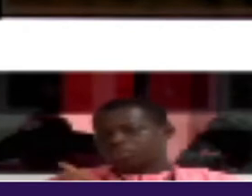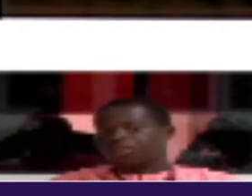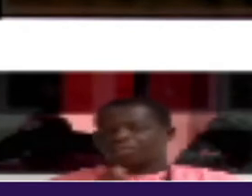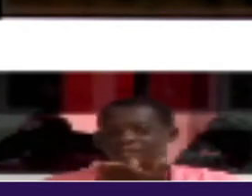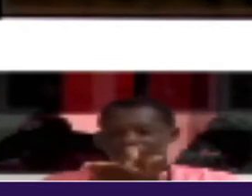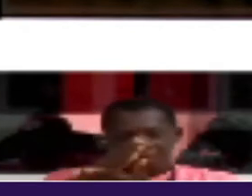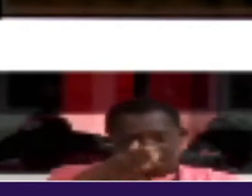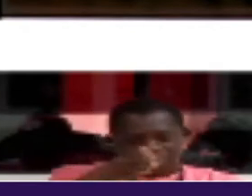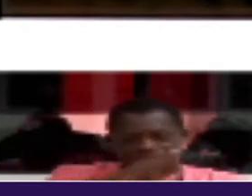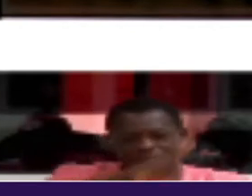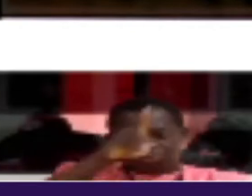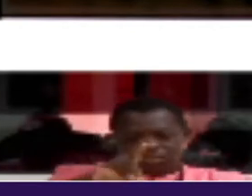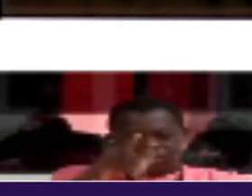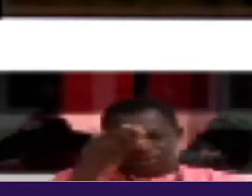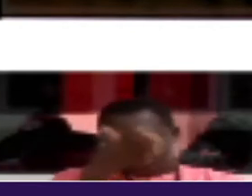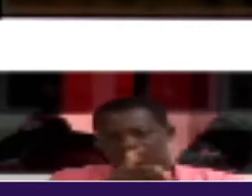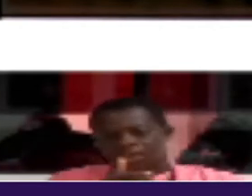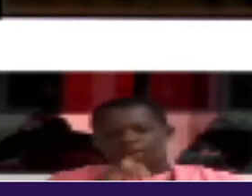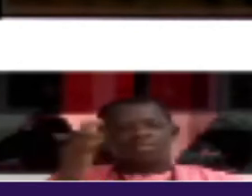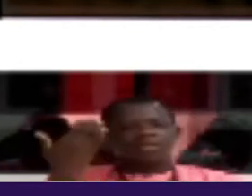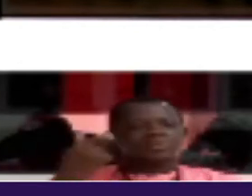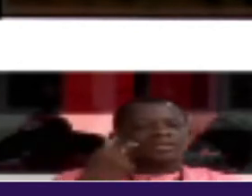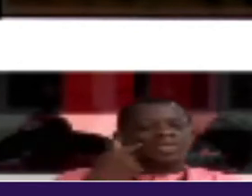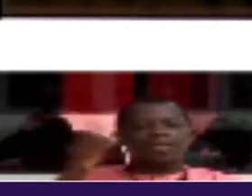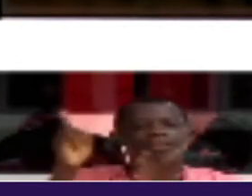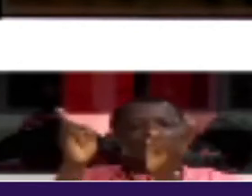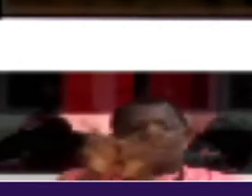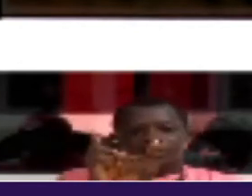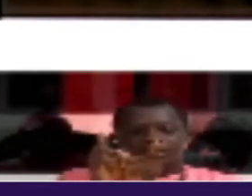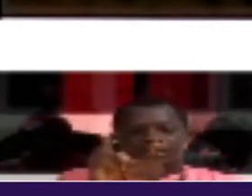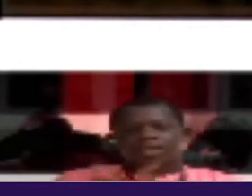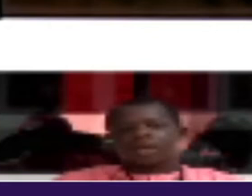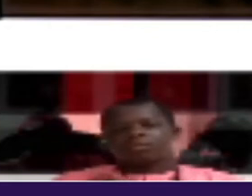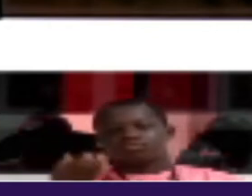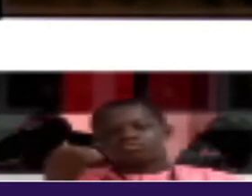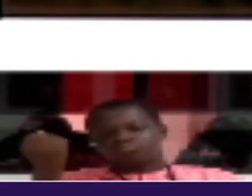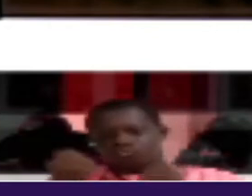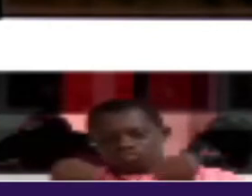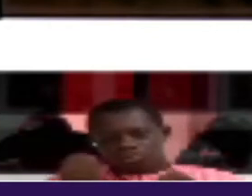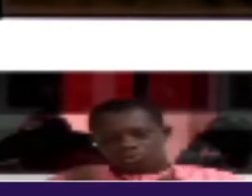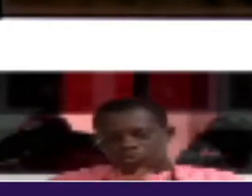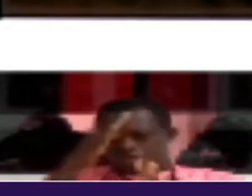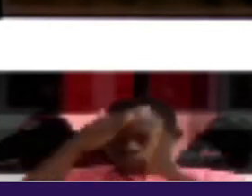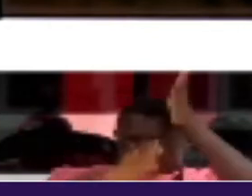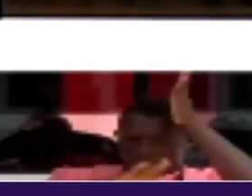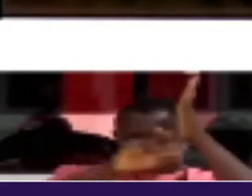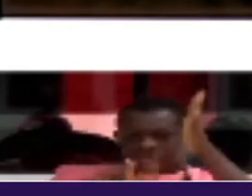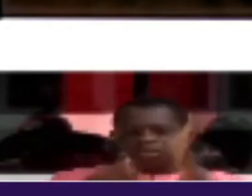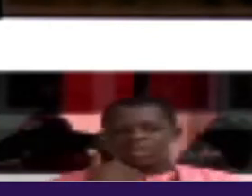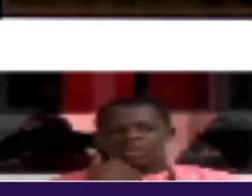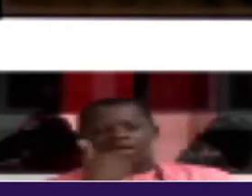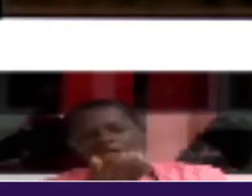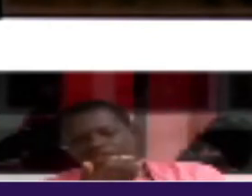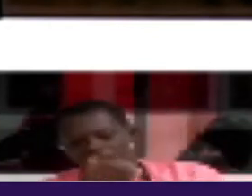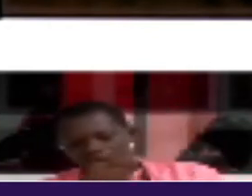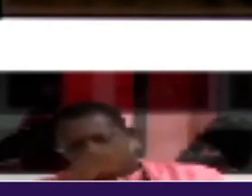There was a day we meet with a pickup of soldiers. So when I ask about them, they tell me that these